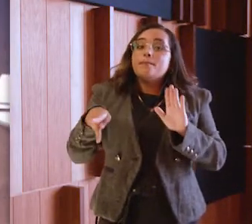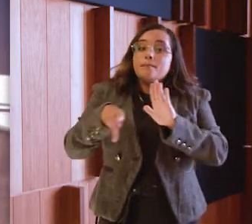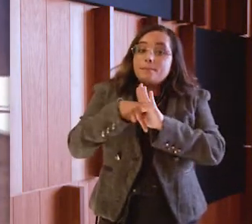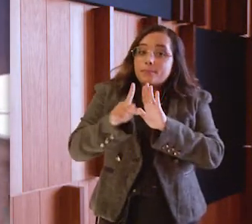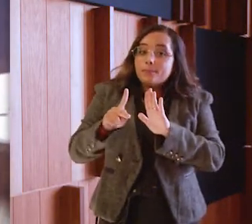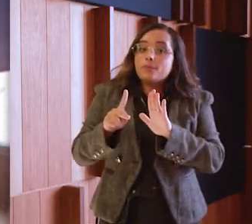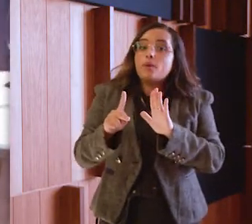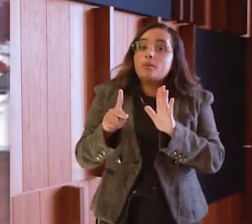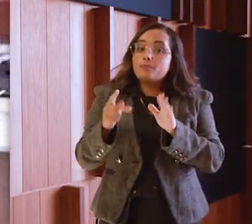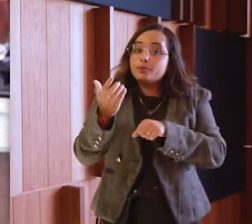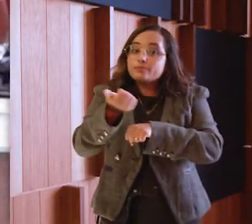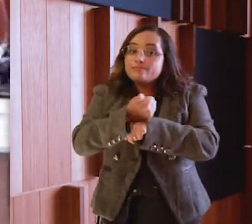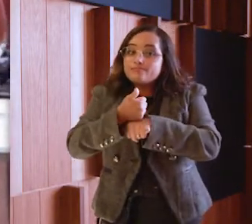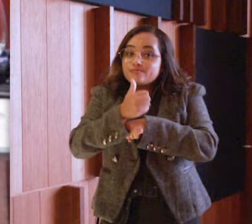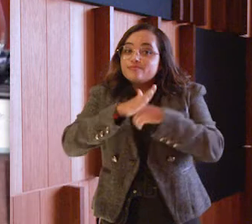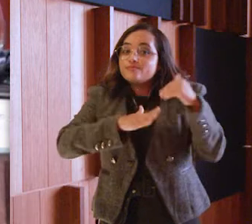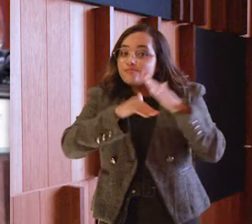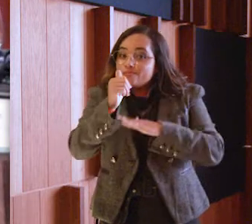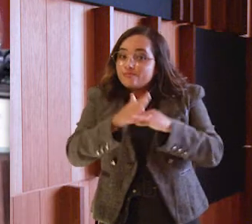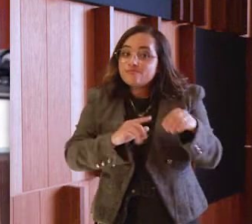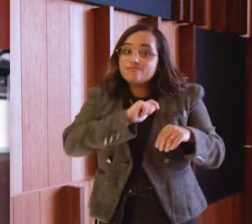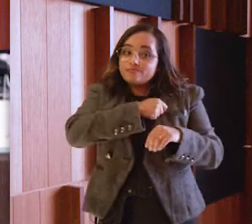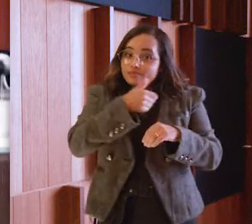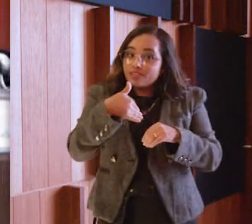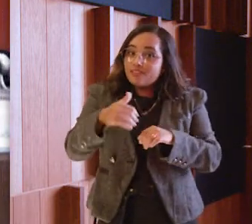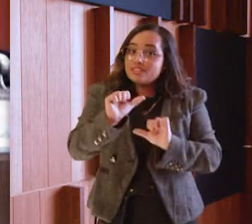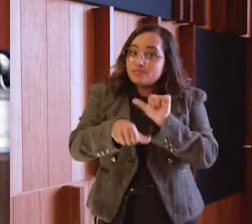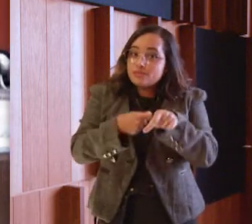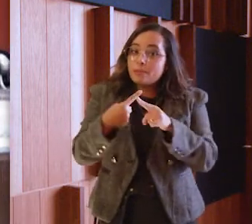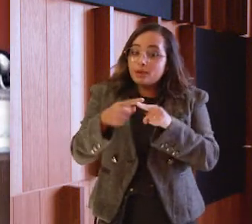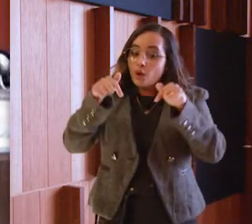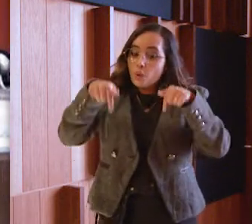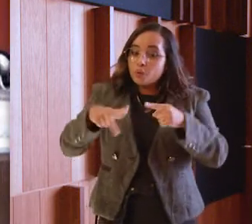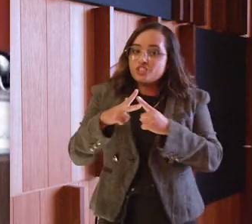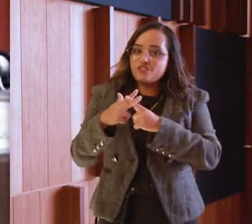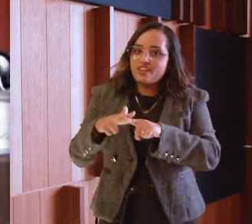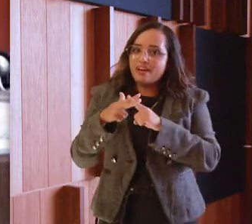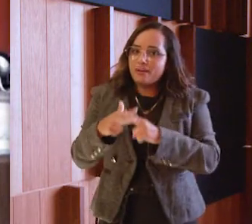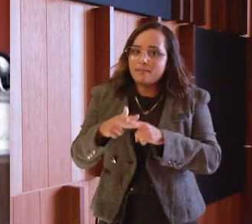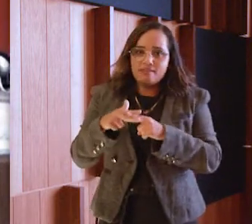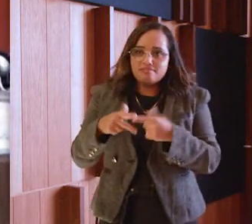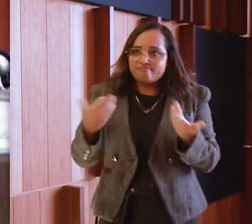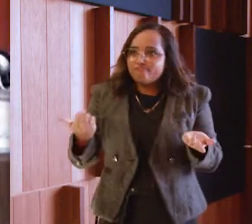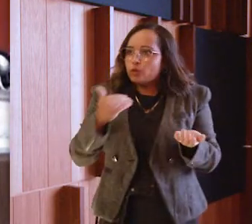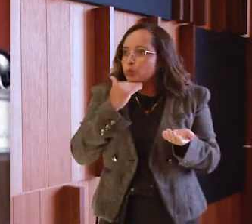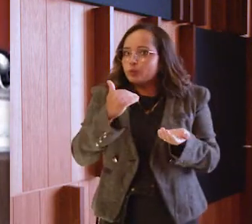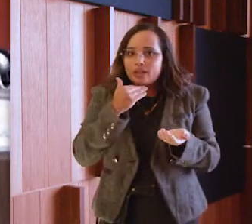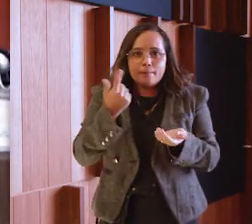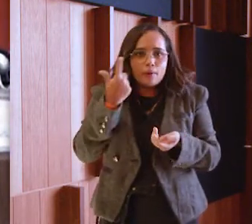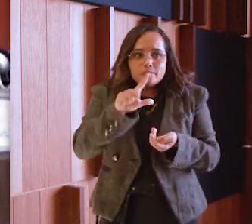that we have today, we don't have enough manpower, we don't have enough information. We're going to have to use